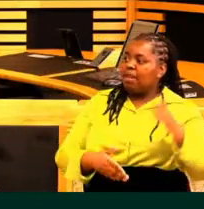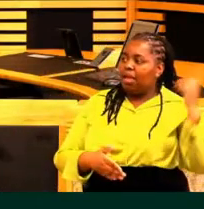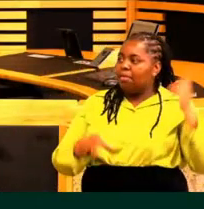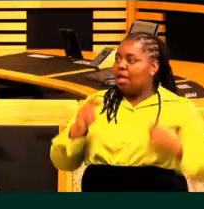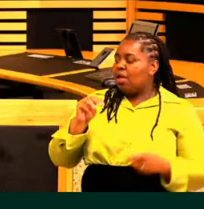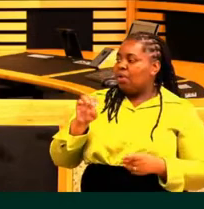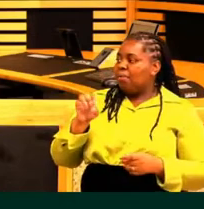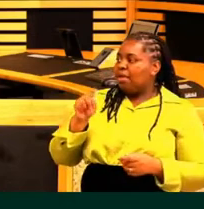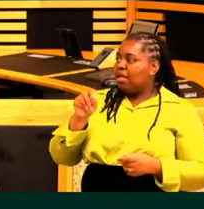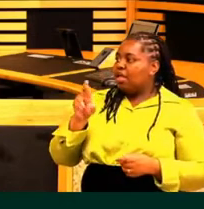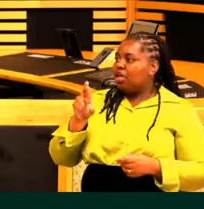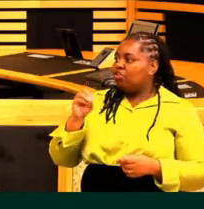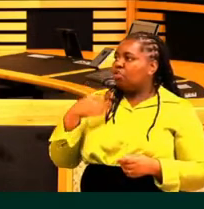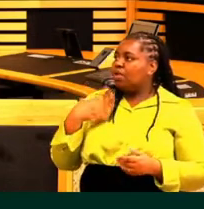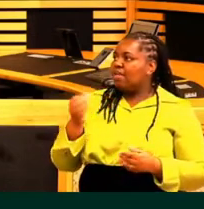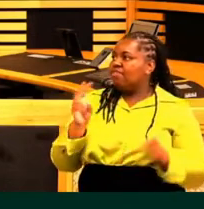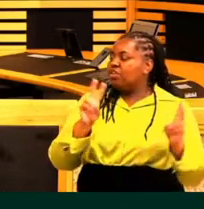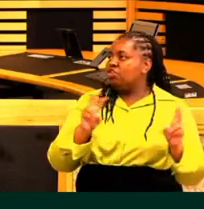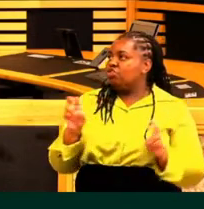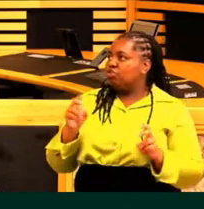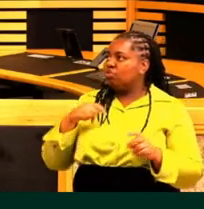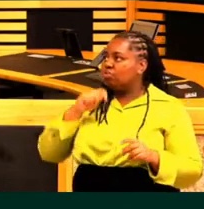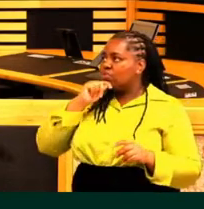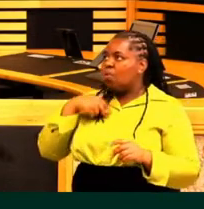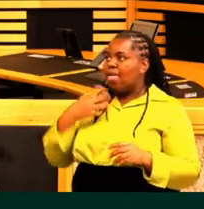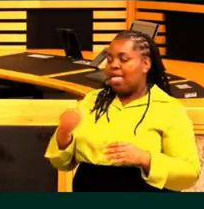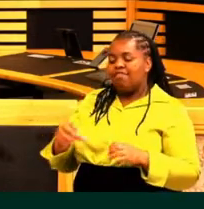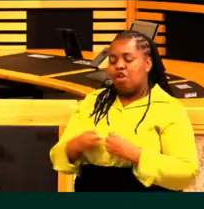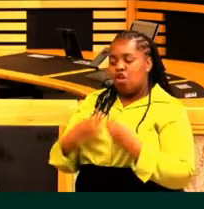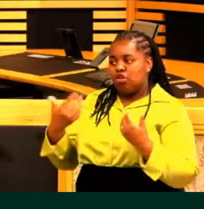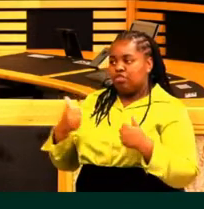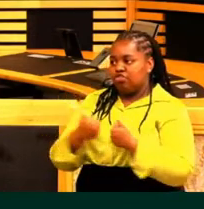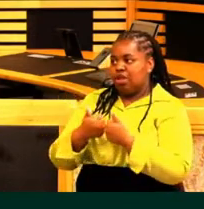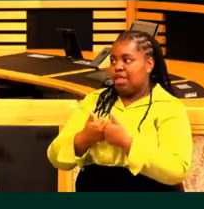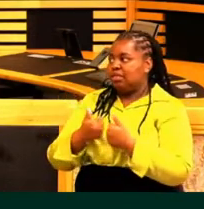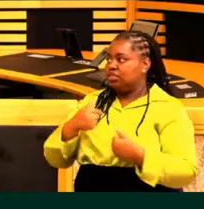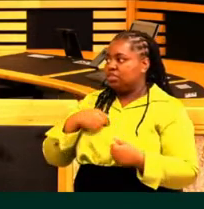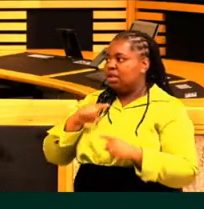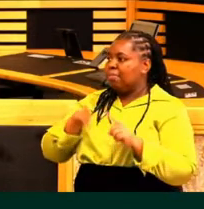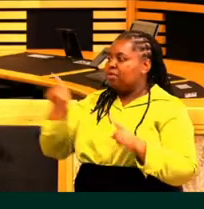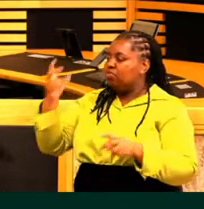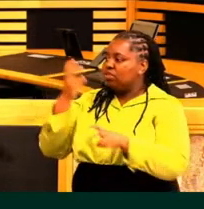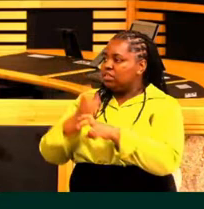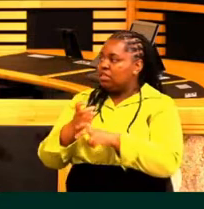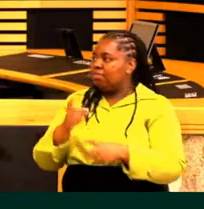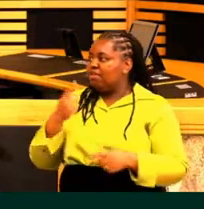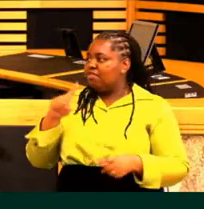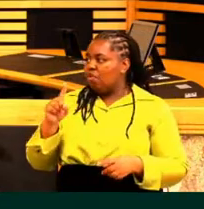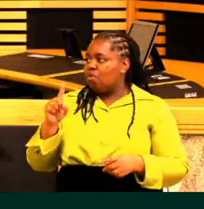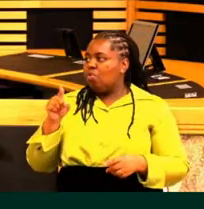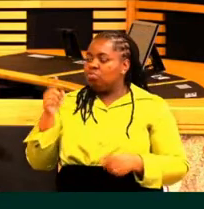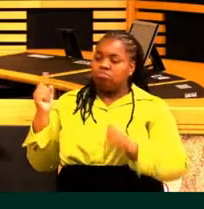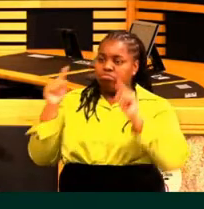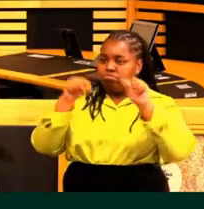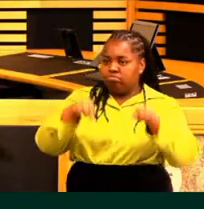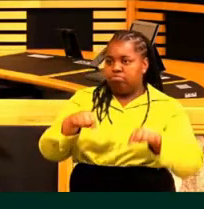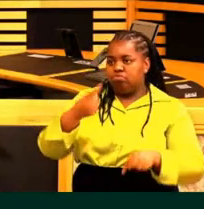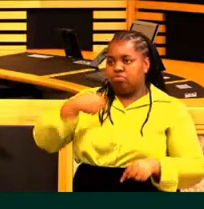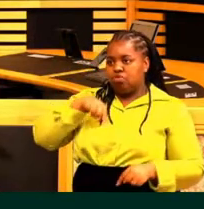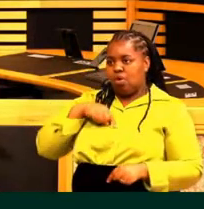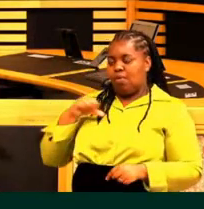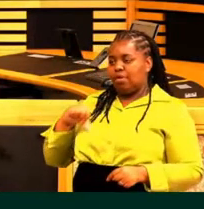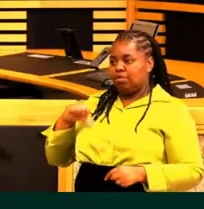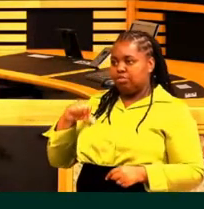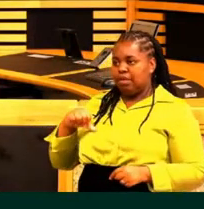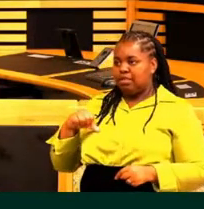we have an issue of being geographically challenged in terms of where we are unzima for initiatives to come to our municipalities